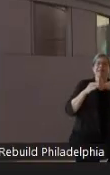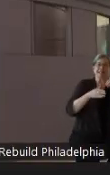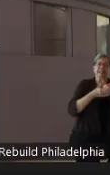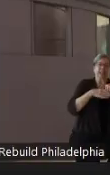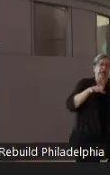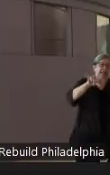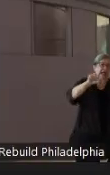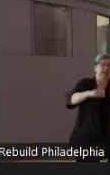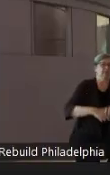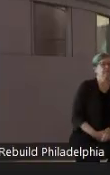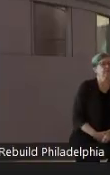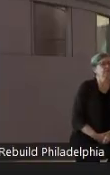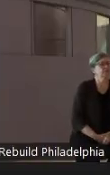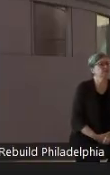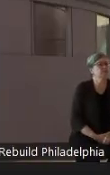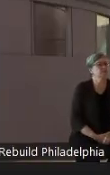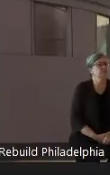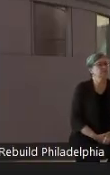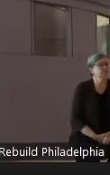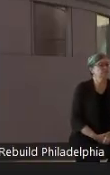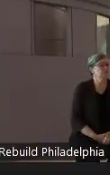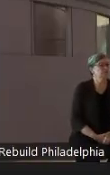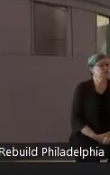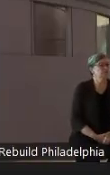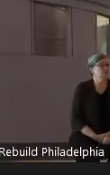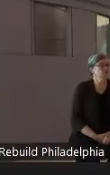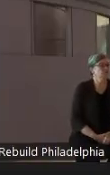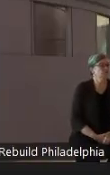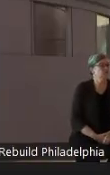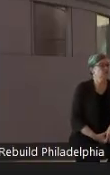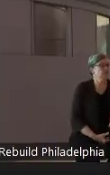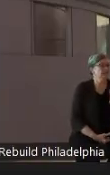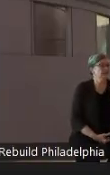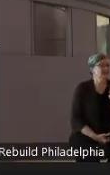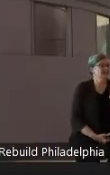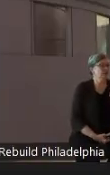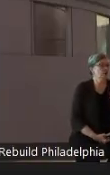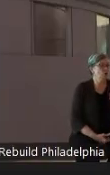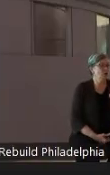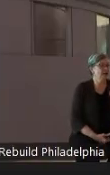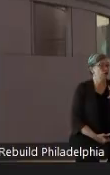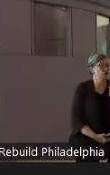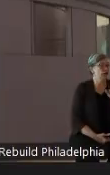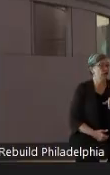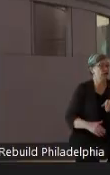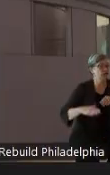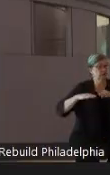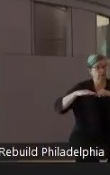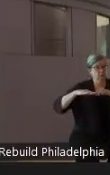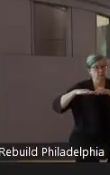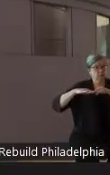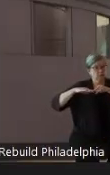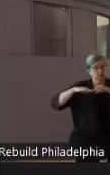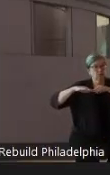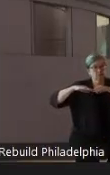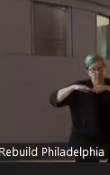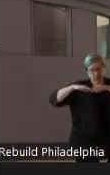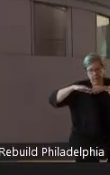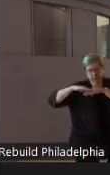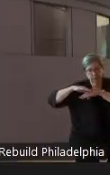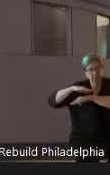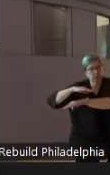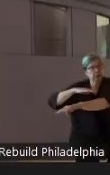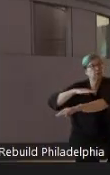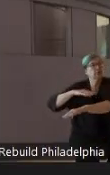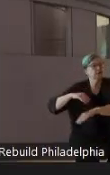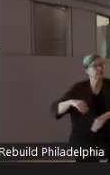One more. Okay. I'm gonna be a softie. Absolutely. Go ahead. I'm Jackie Green of the East